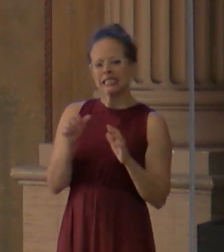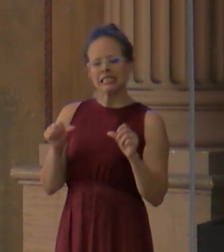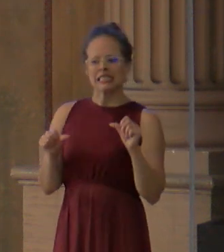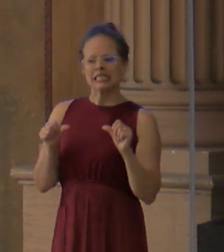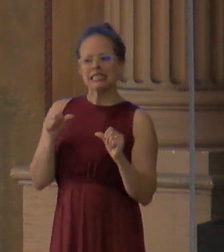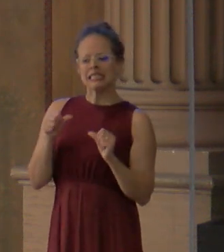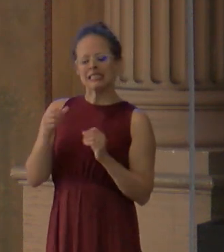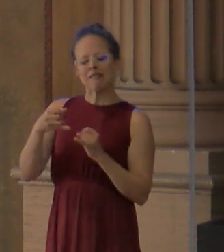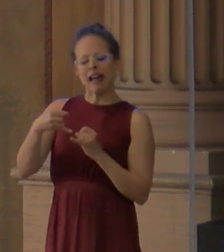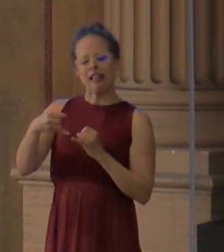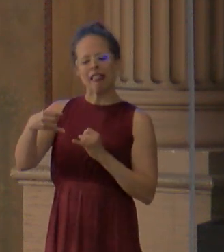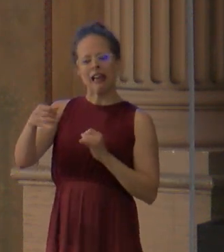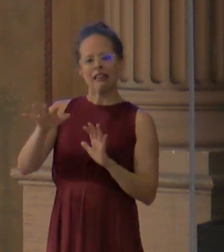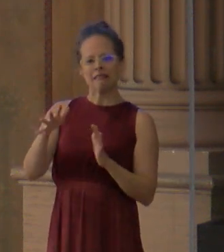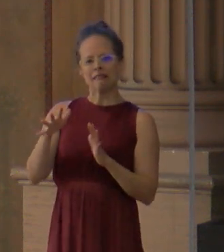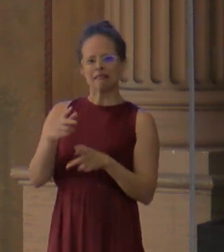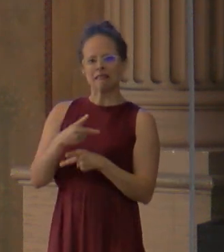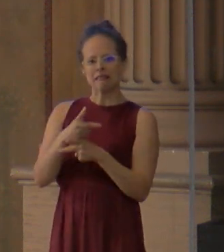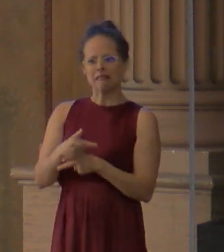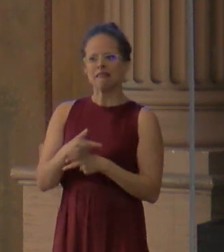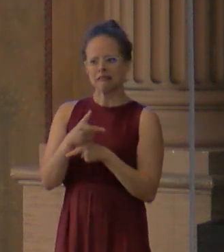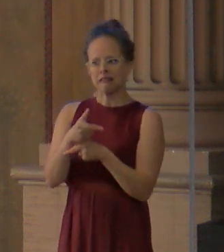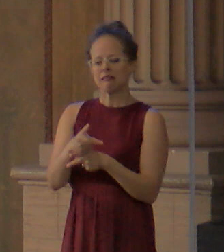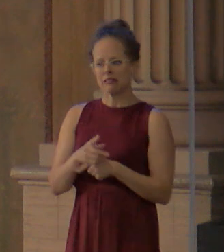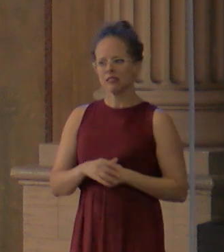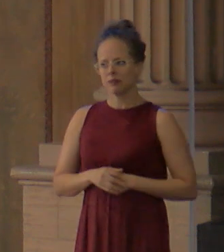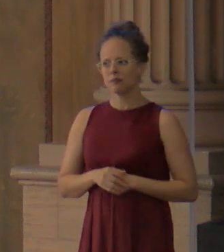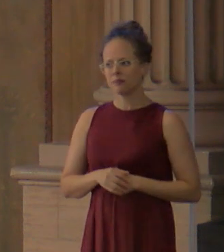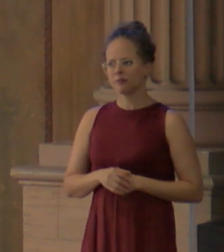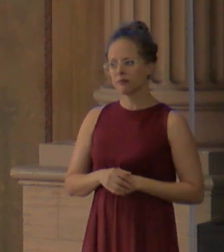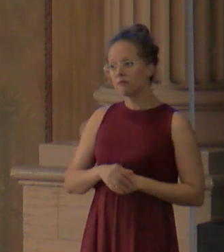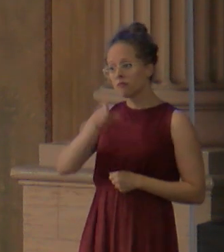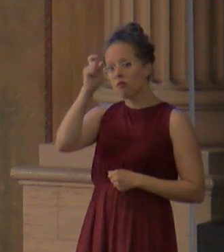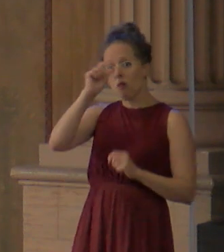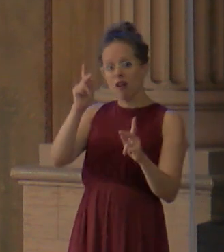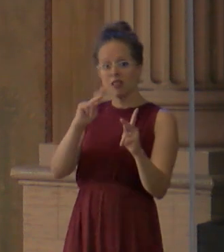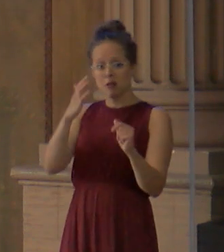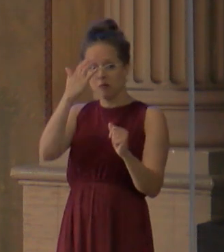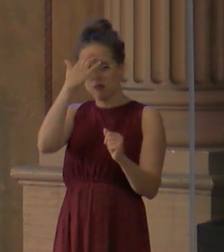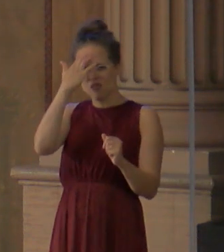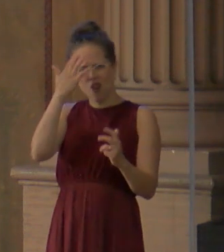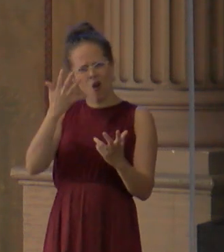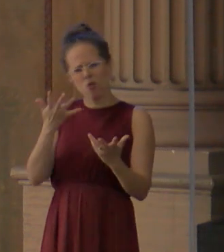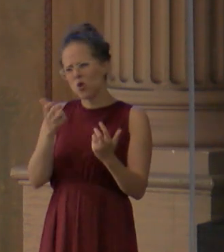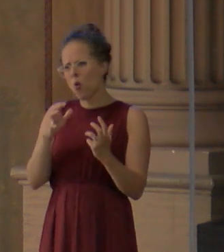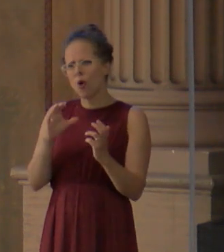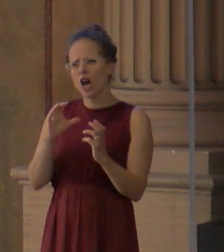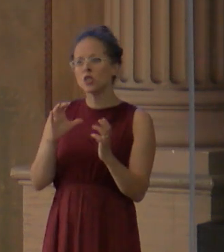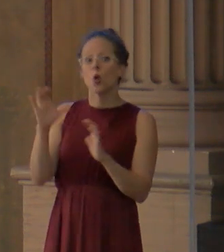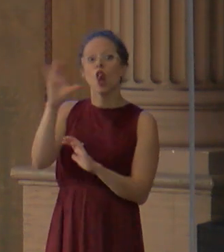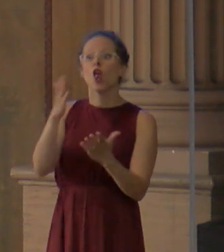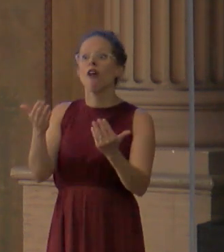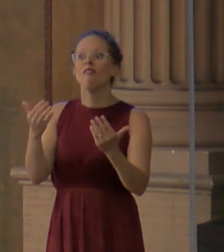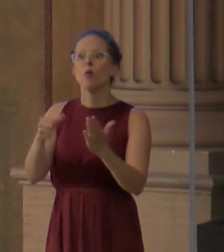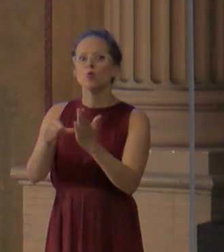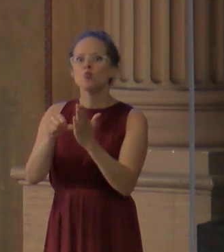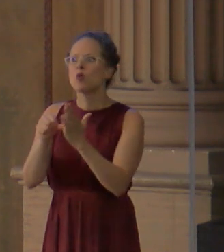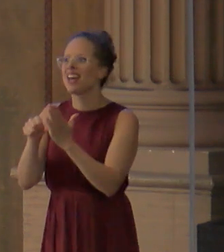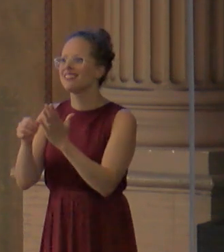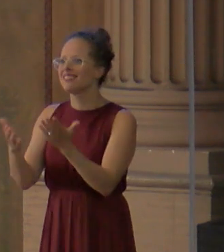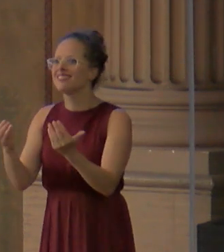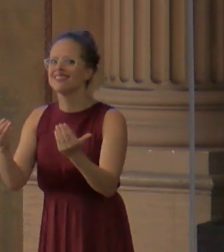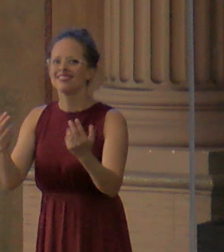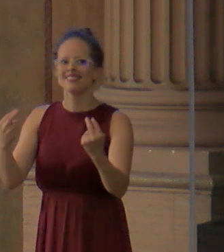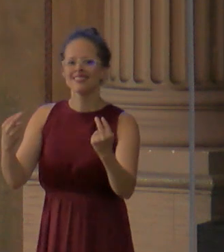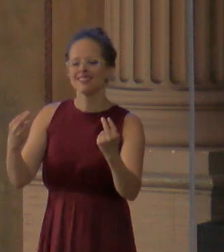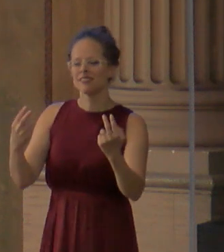wise know, man, that's not a good look. In fact, we're trying to impress others, but it does just the opposite because we can see that. People can see that.